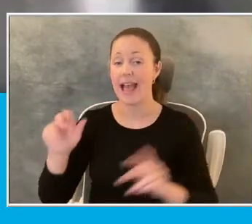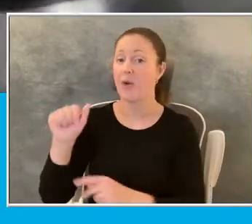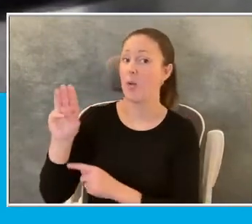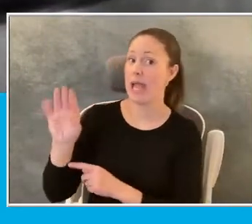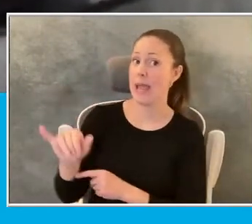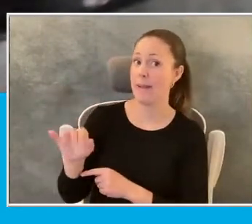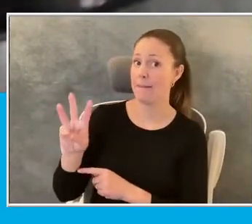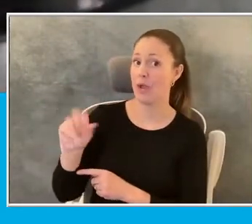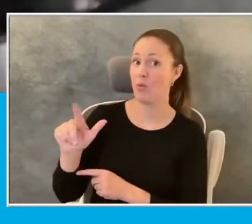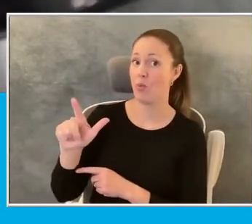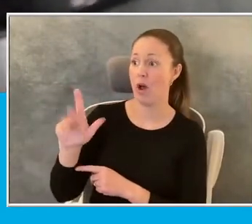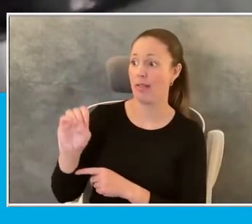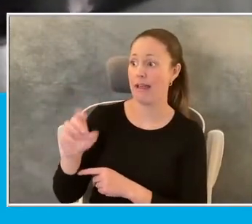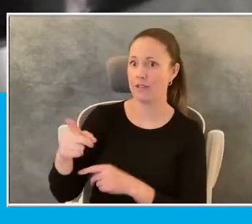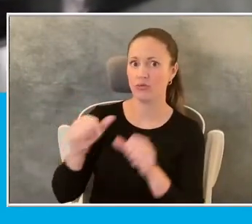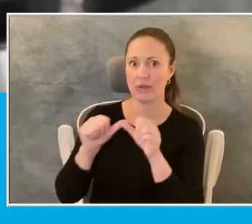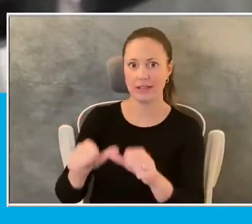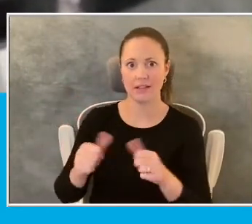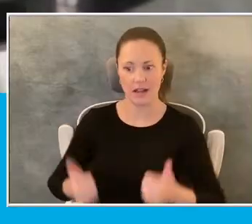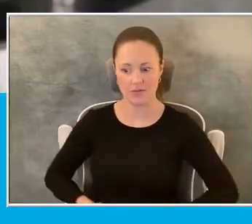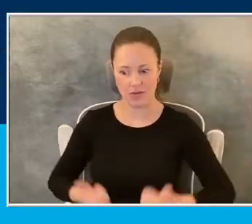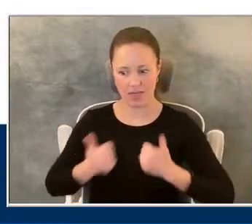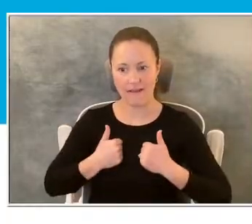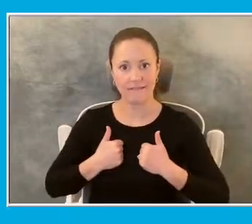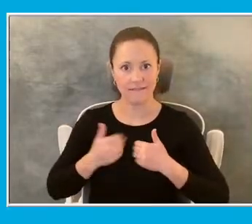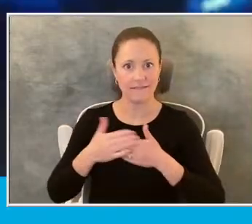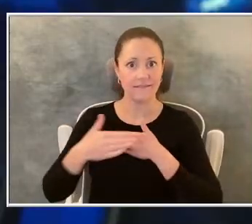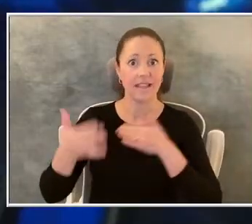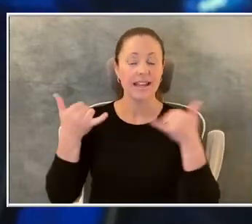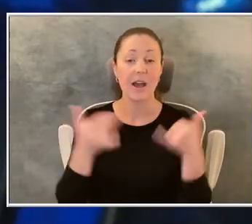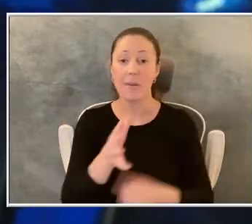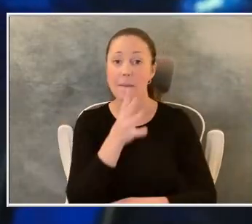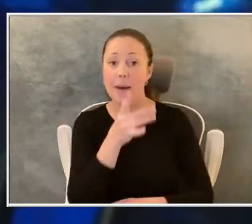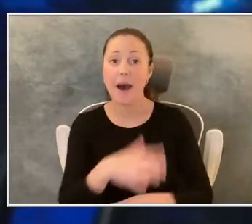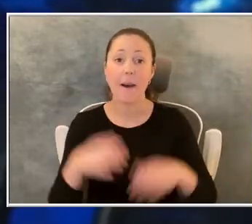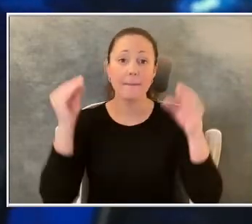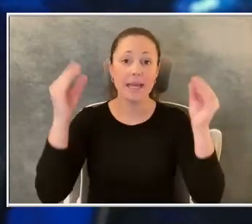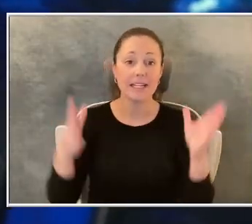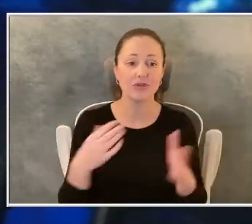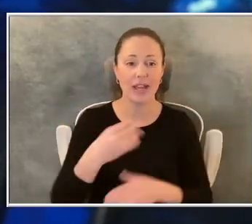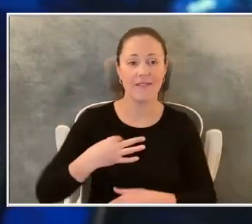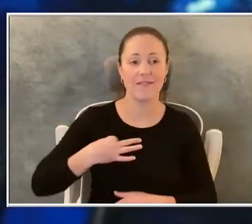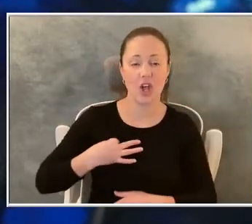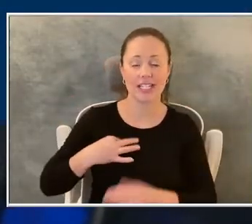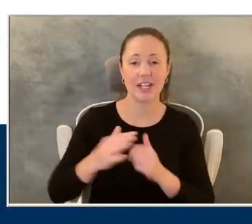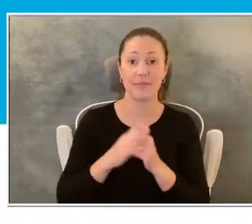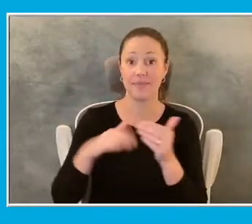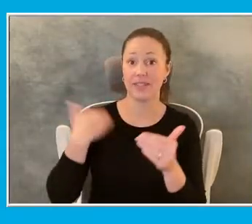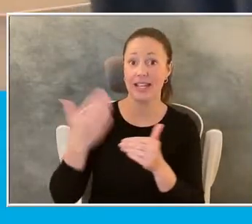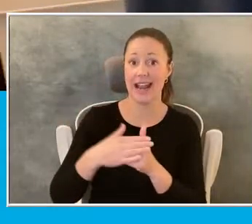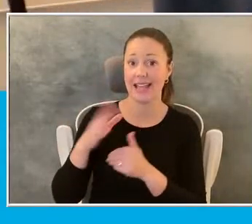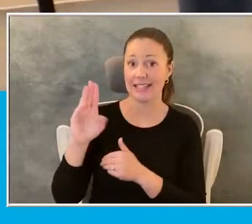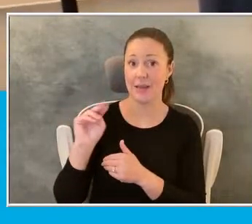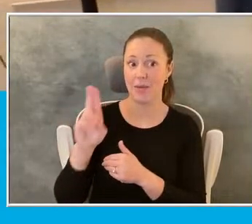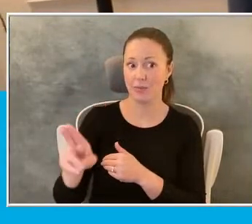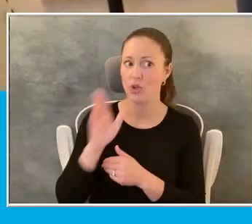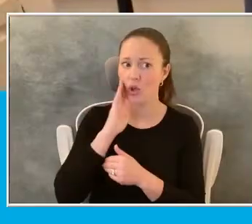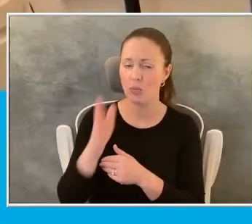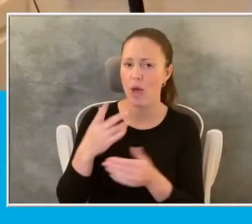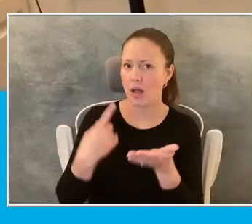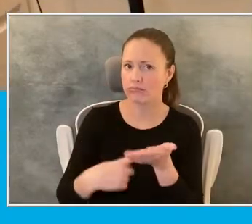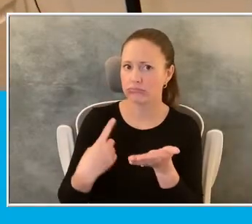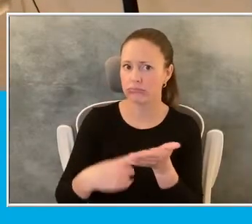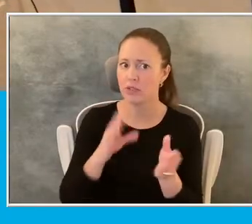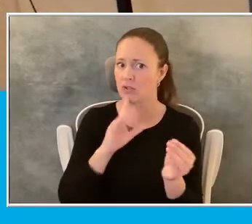full life. Now a mom, educator, and volunteer. I'm Jessica Lovell on the next Morning Medical Update. The decision she made